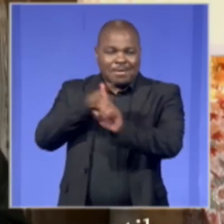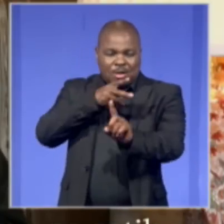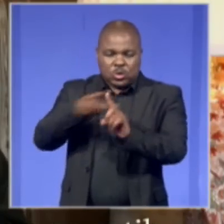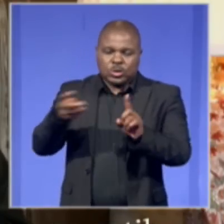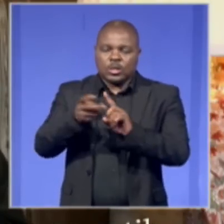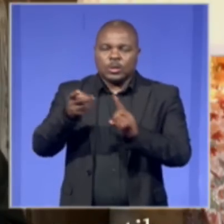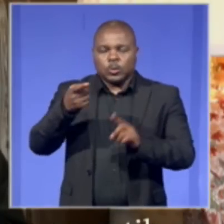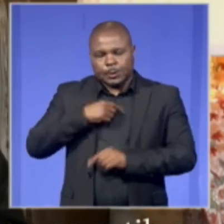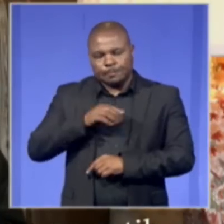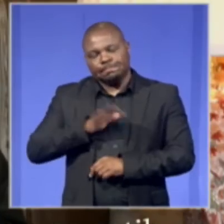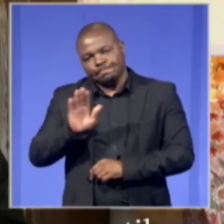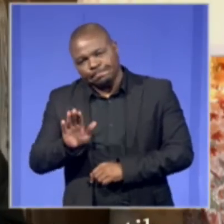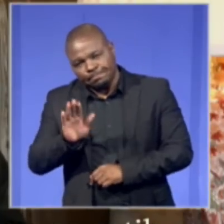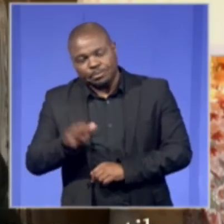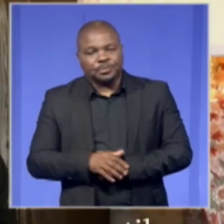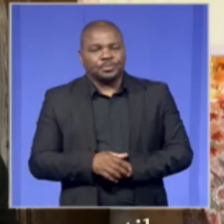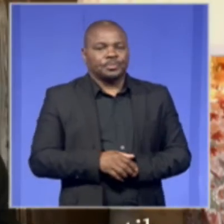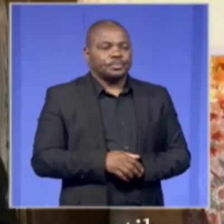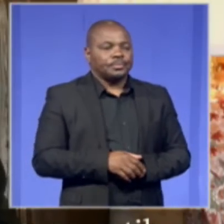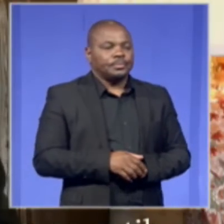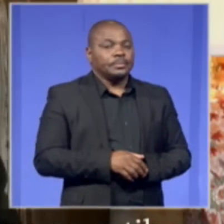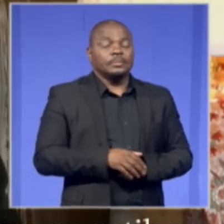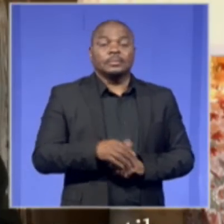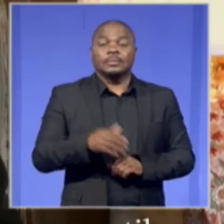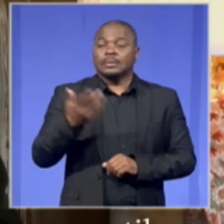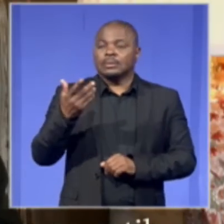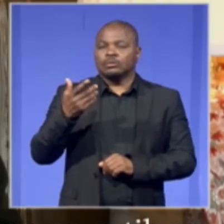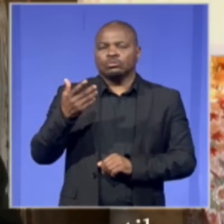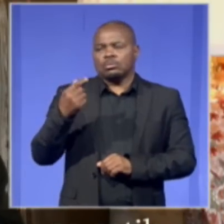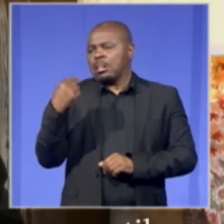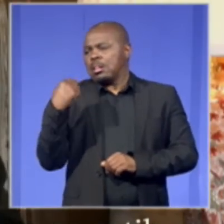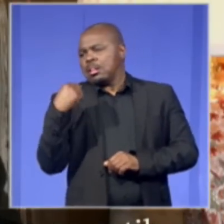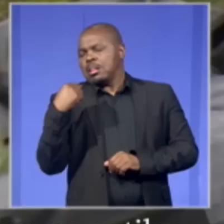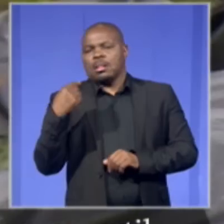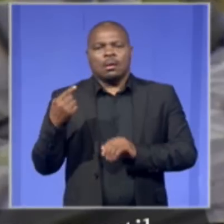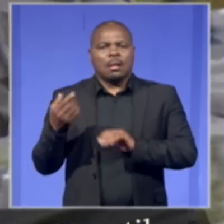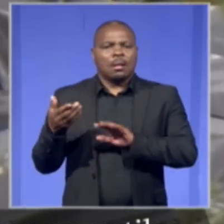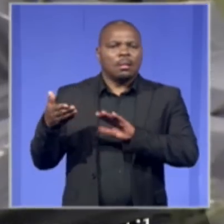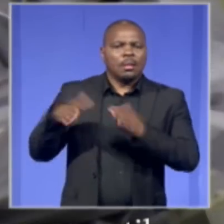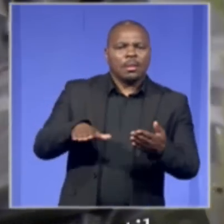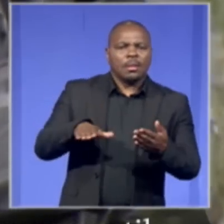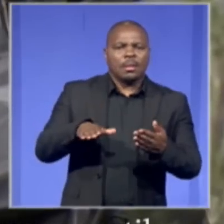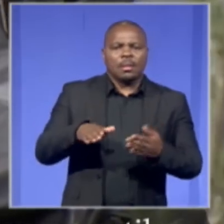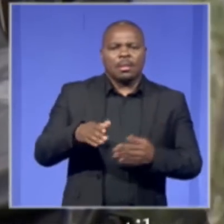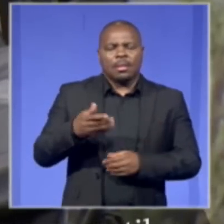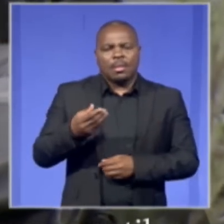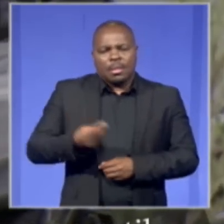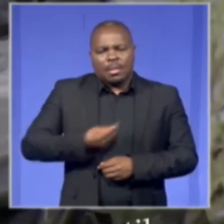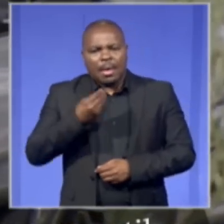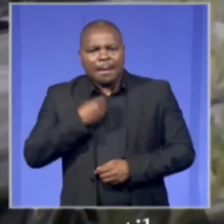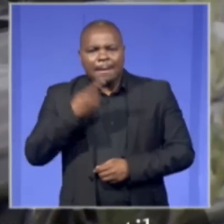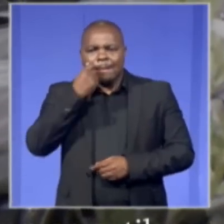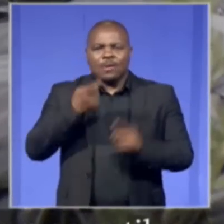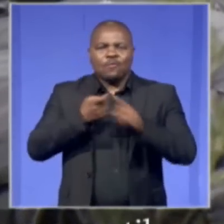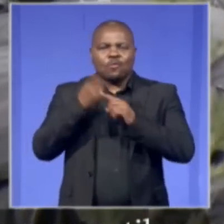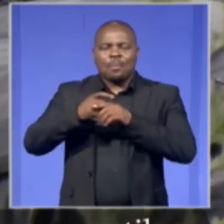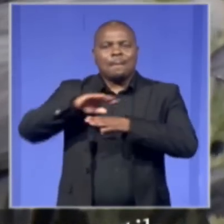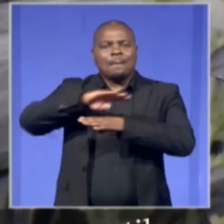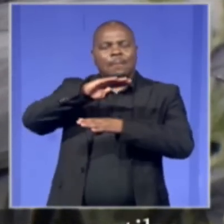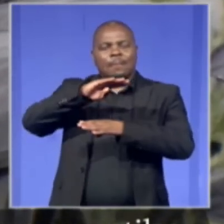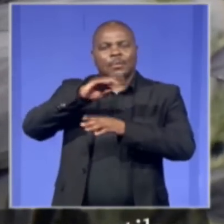deeply saddened by the negligent and unnecessary recent deaths of young men at initiation schools